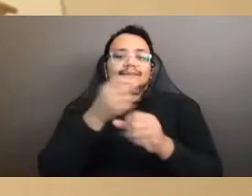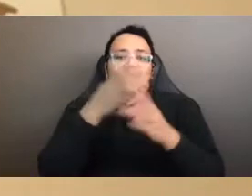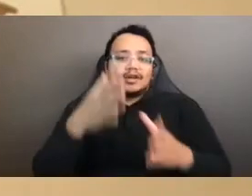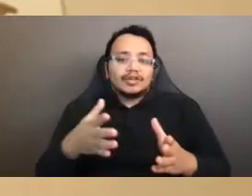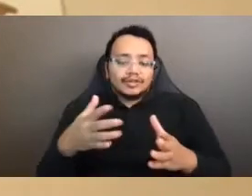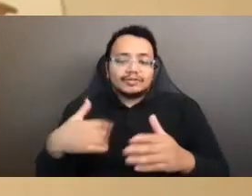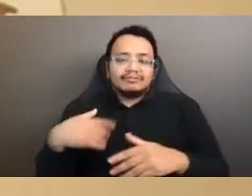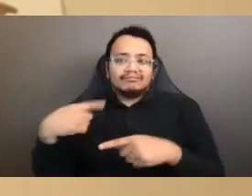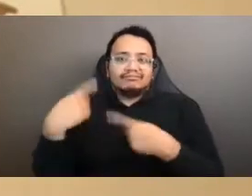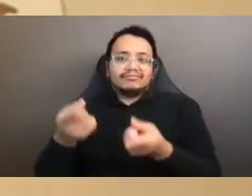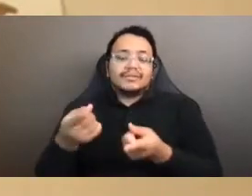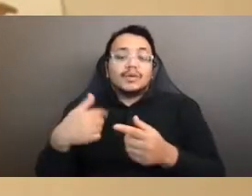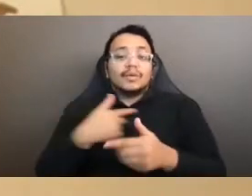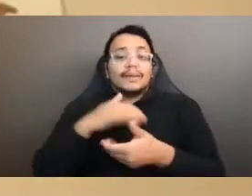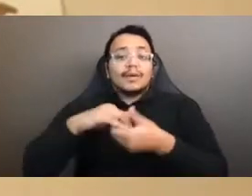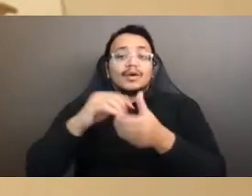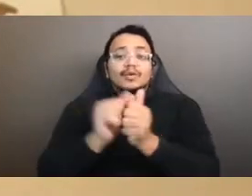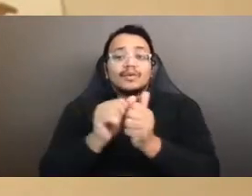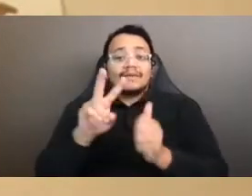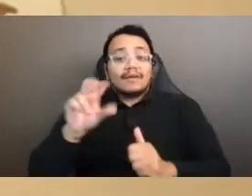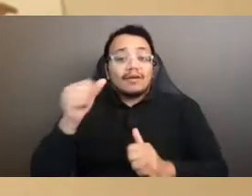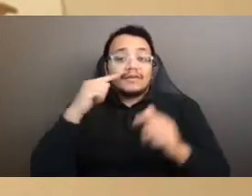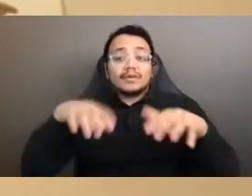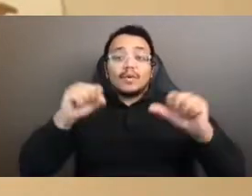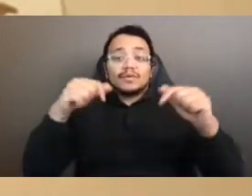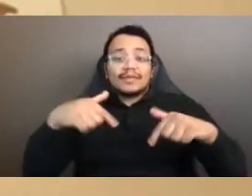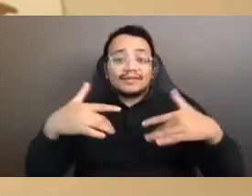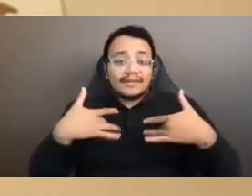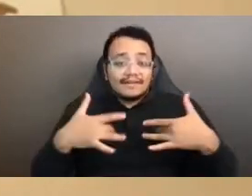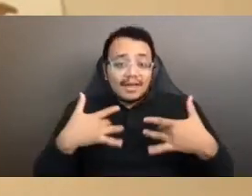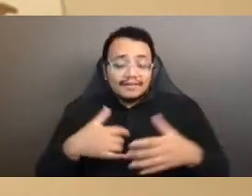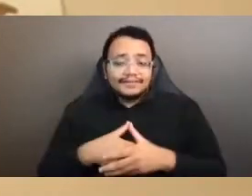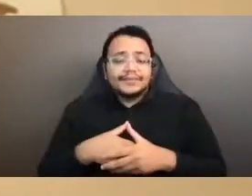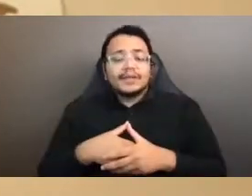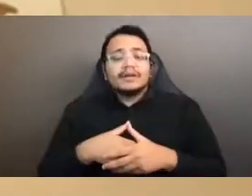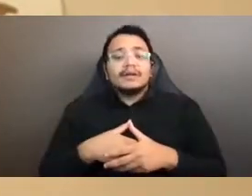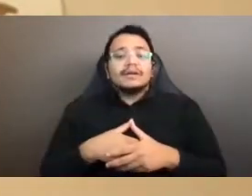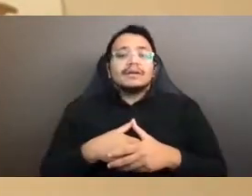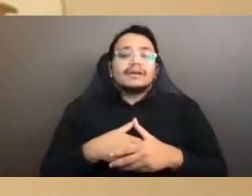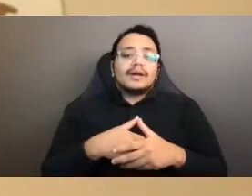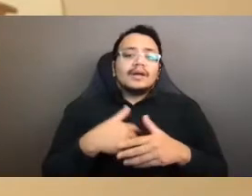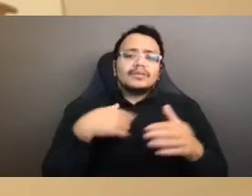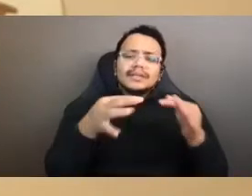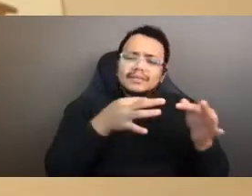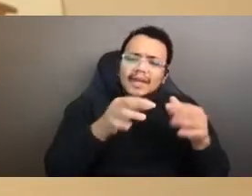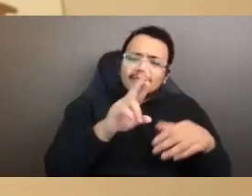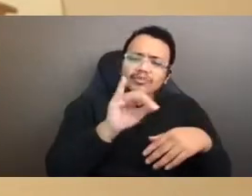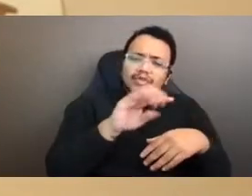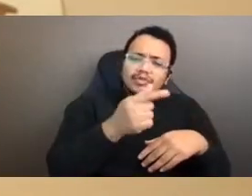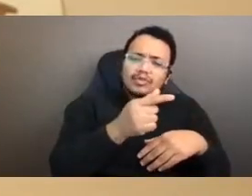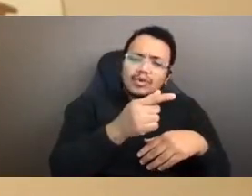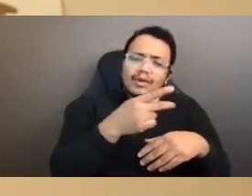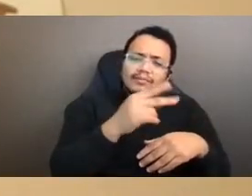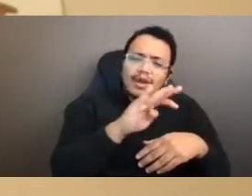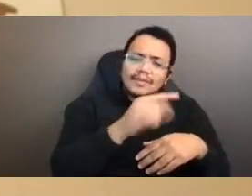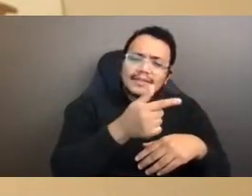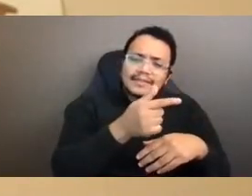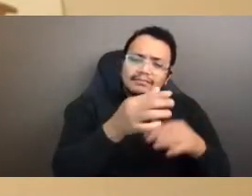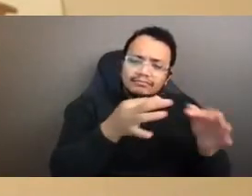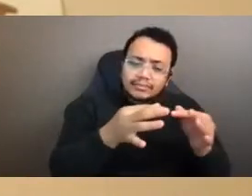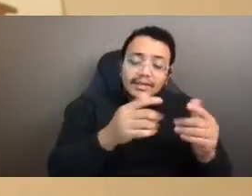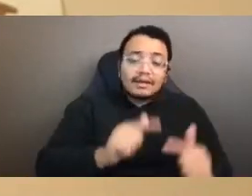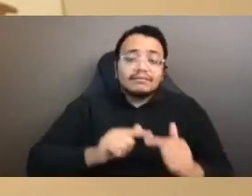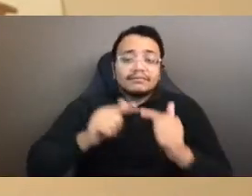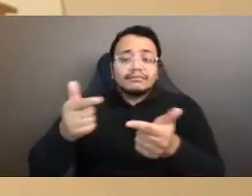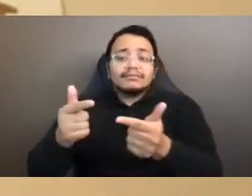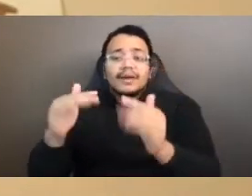for the Restoring Promise Initiative. Clinique explained a little bit about the Restoring Promise Initiative. Now I'll pass it over to my colleague Ryan so she could explain a